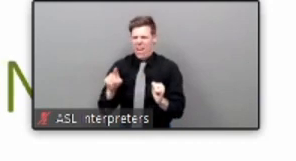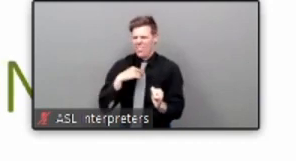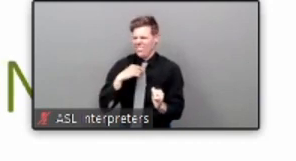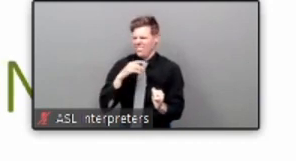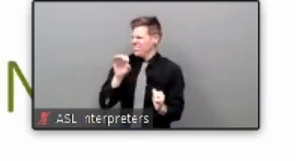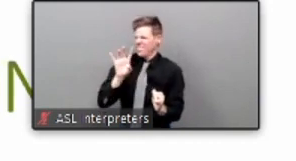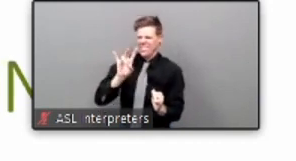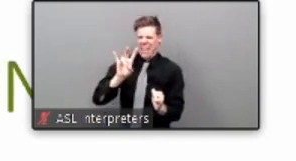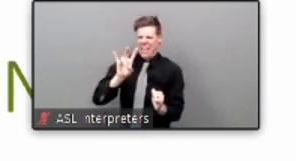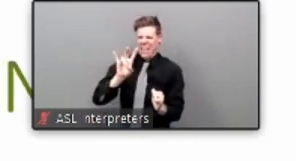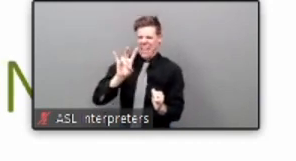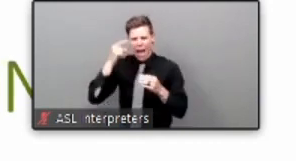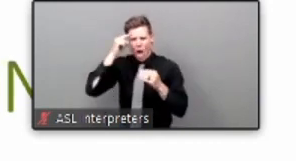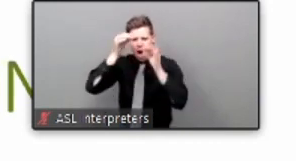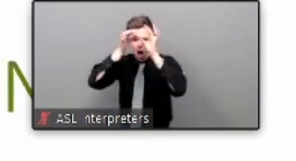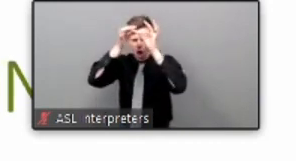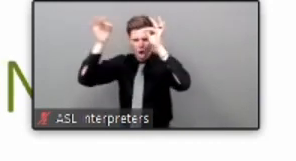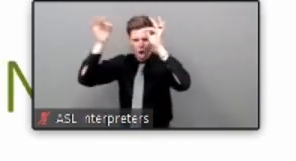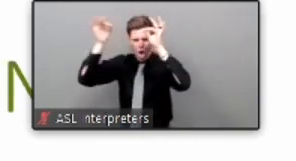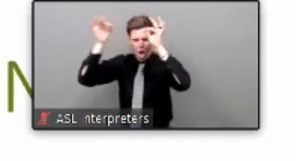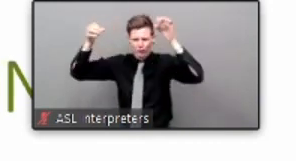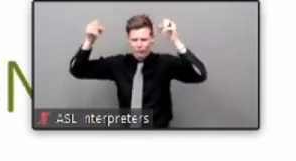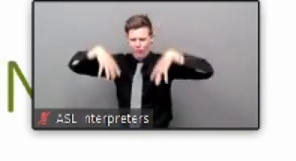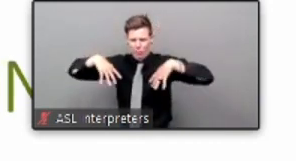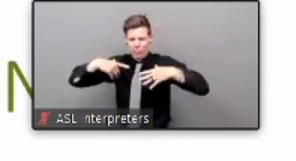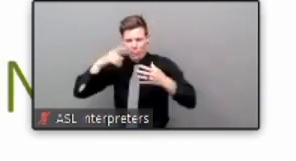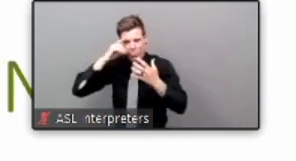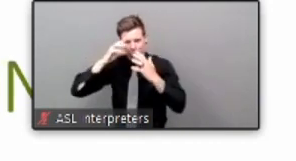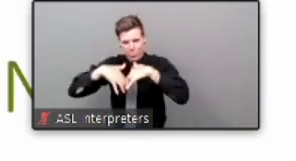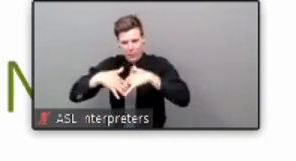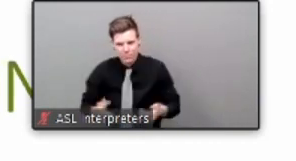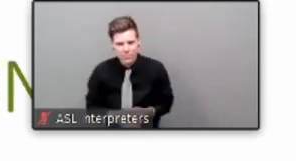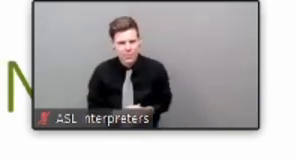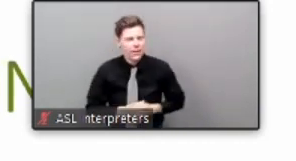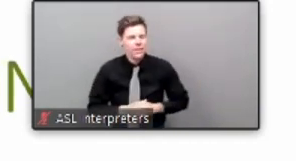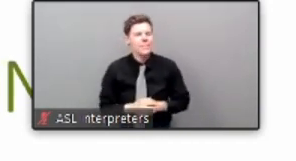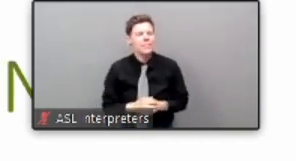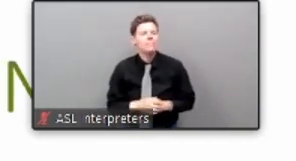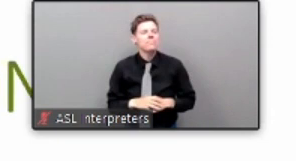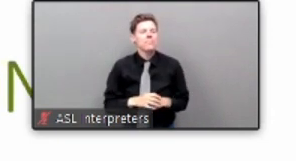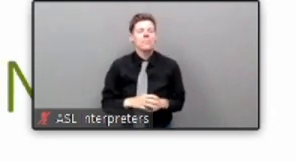Vaccines, we're doing great. Completed vaccinations up to